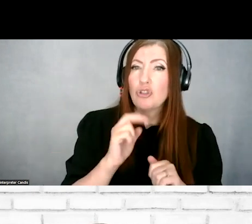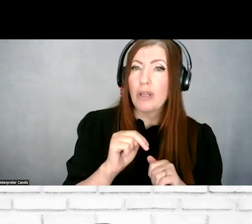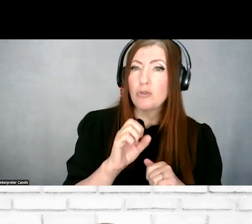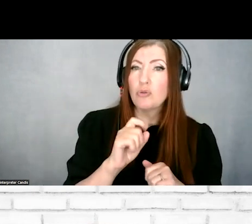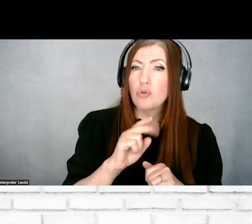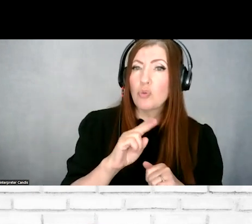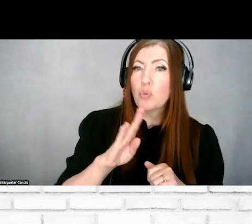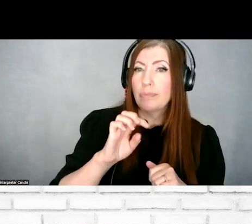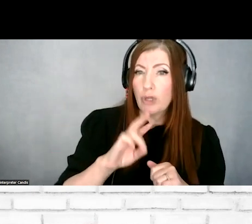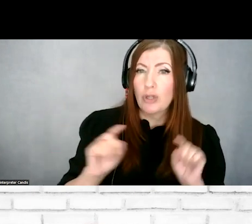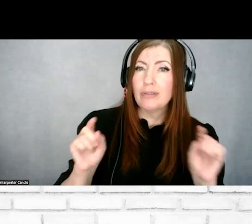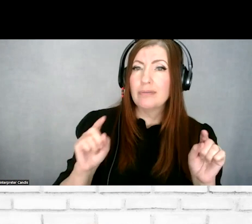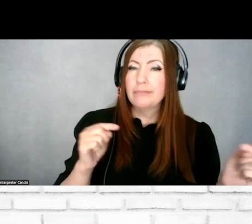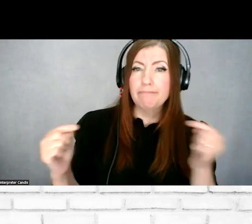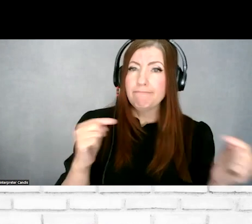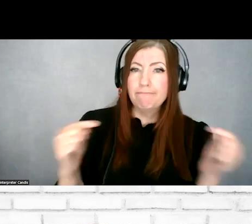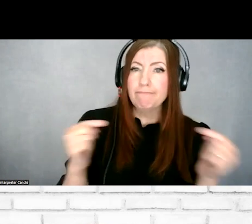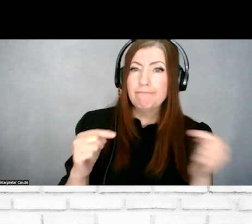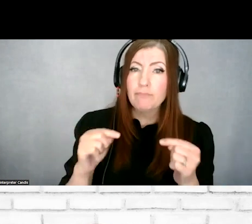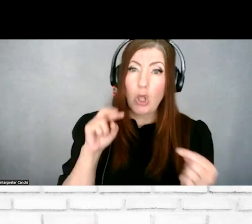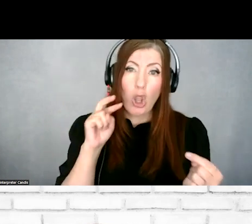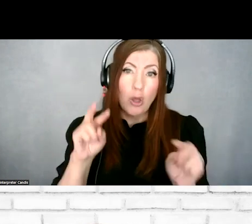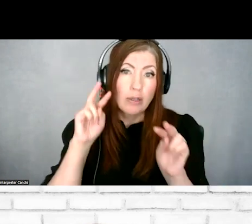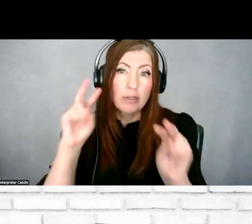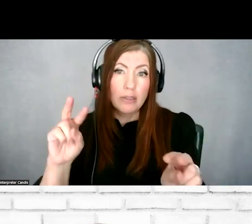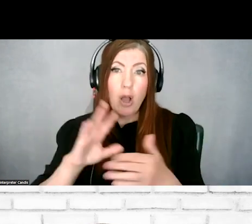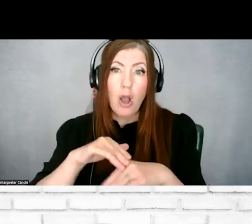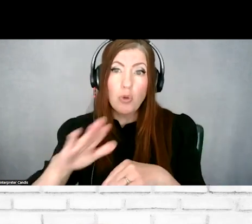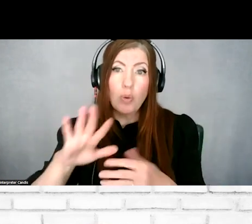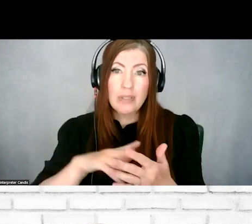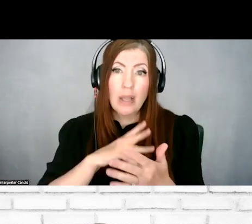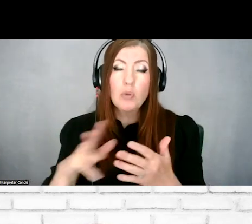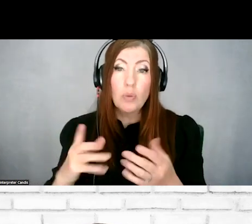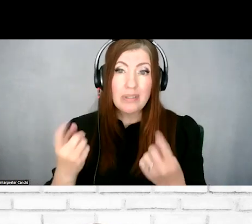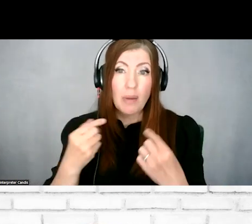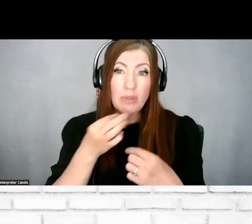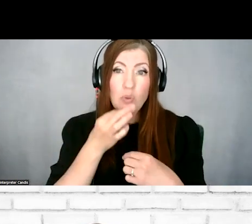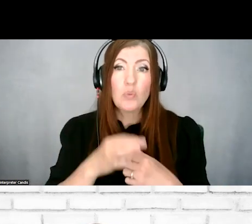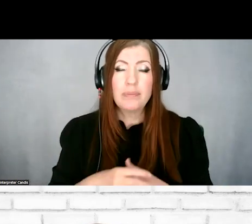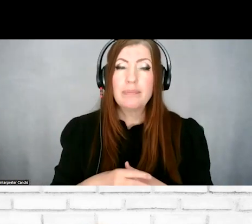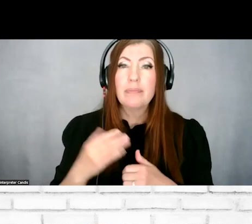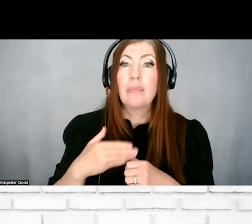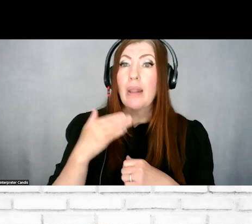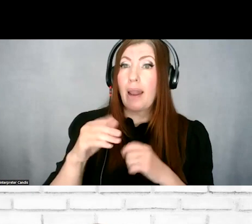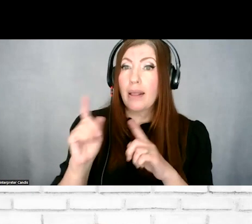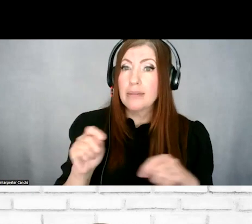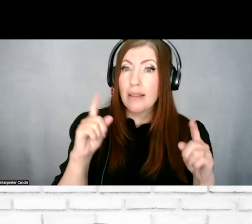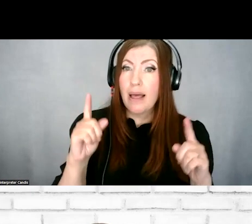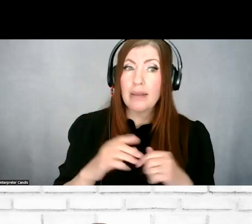just look ahead and place that on your schedules, because it is coming very soon. Next slide.